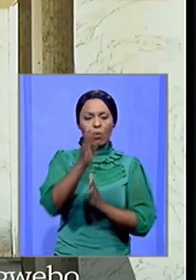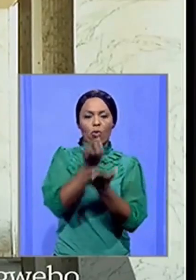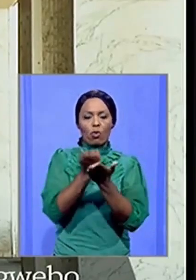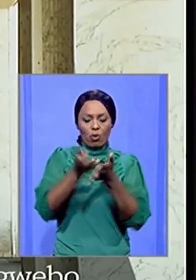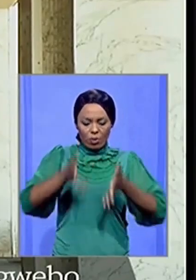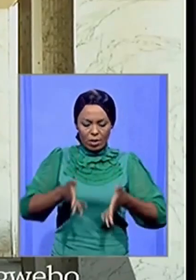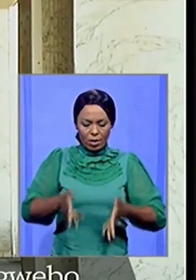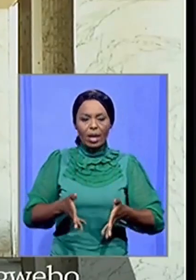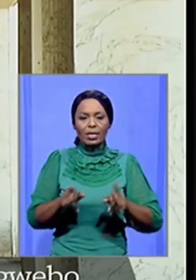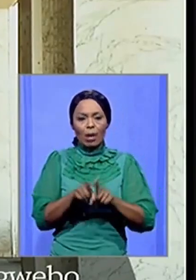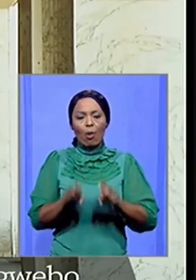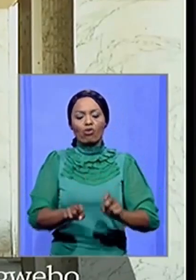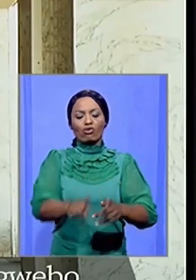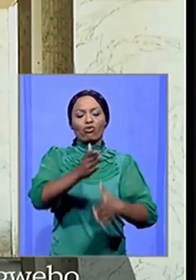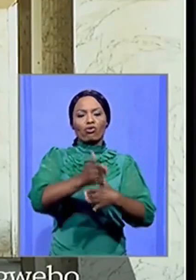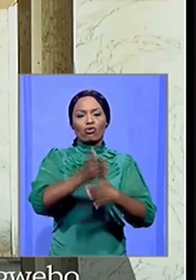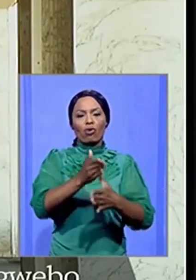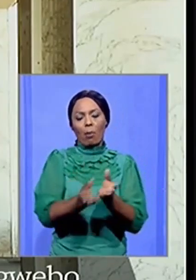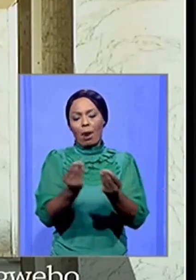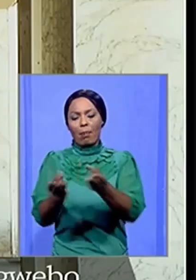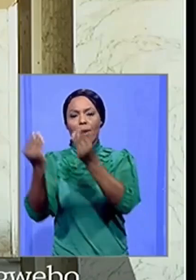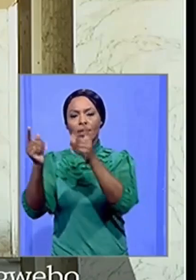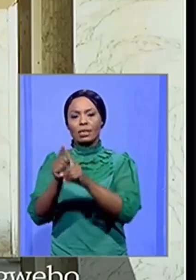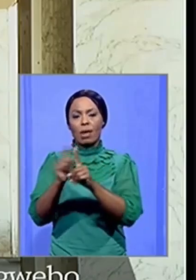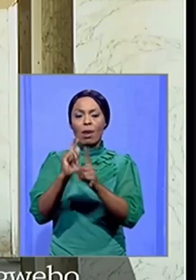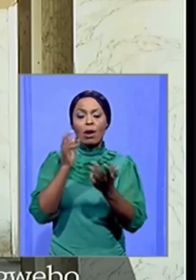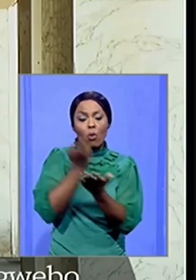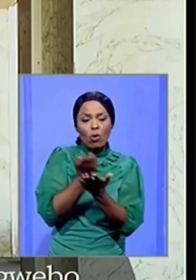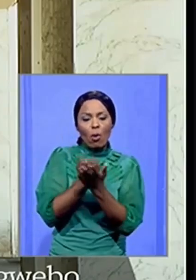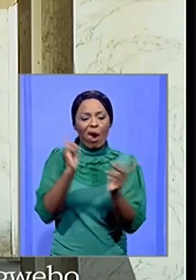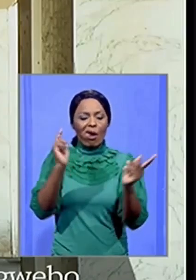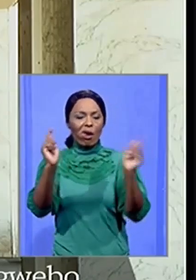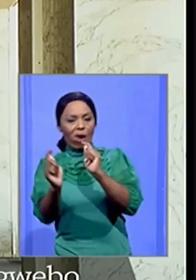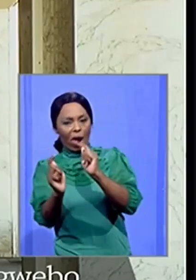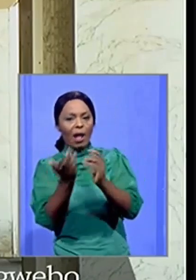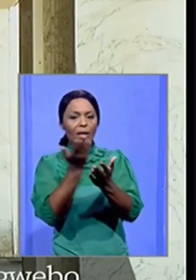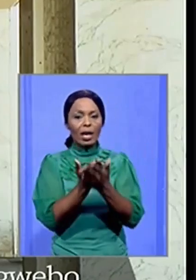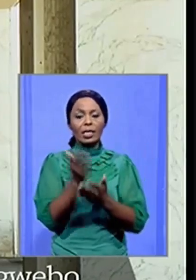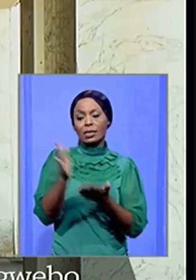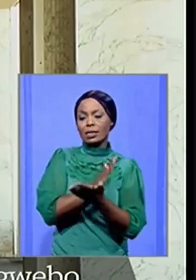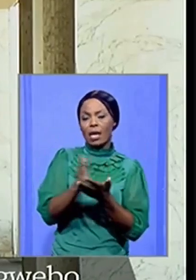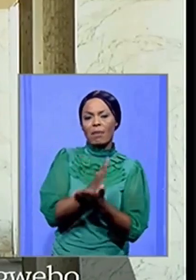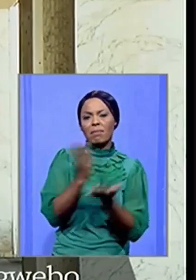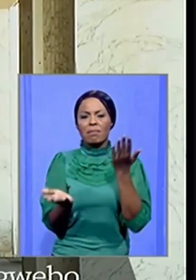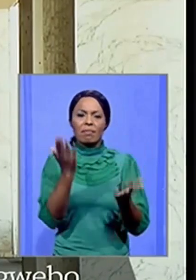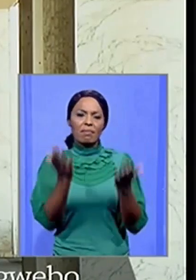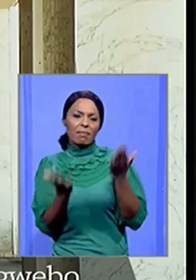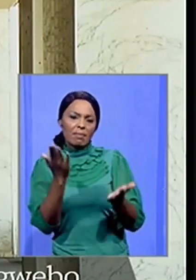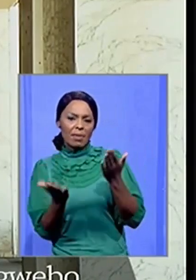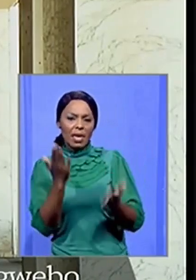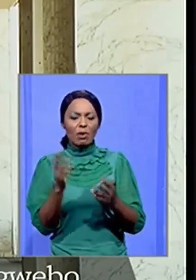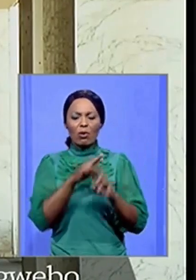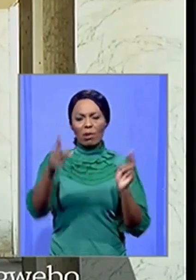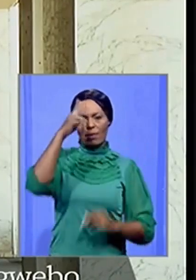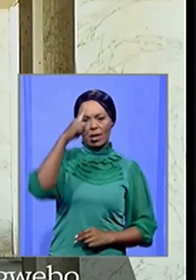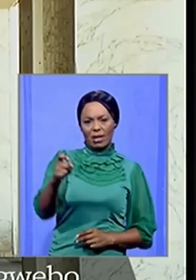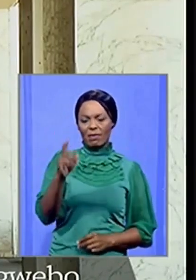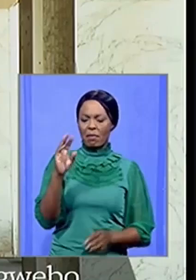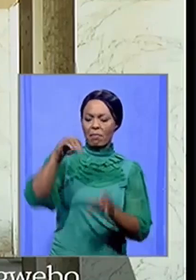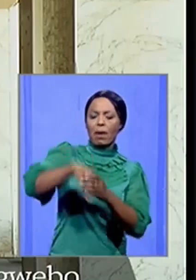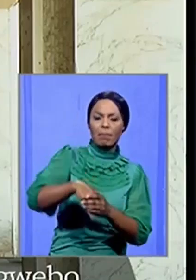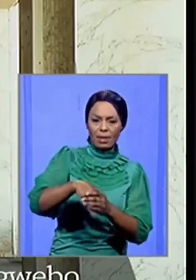fehla mesebetsi le hore re kgone go fetofetola moruo gore ba bang ba le leng gore bana ba sa dumelle gore ba nke karolo